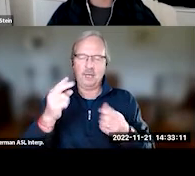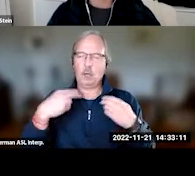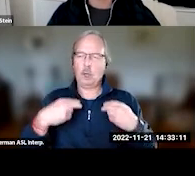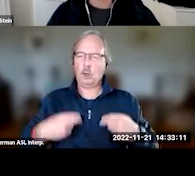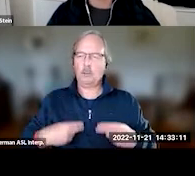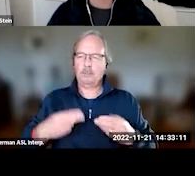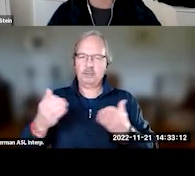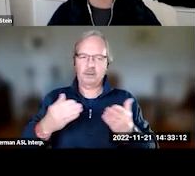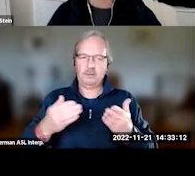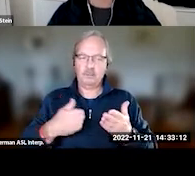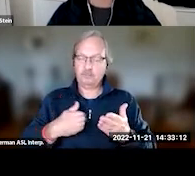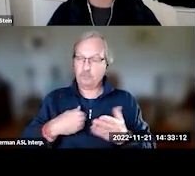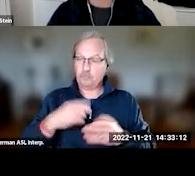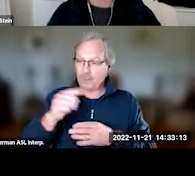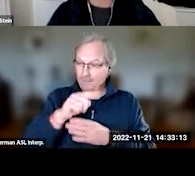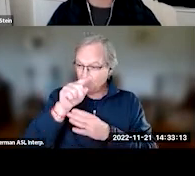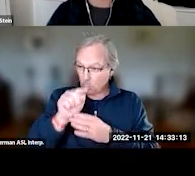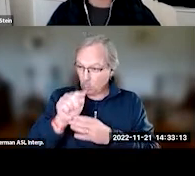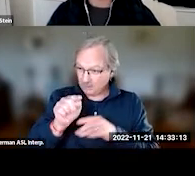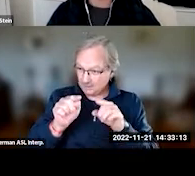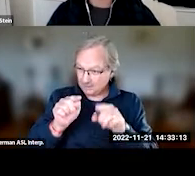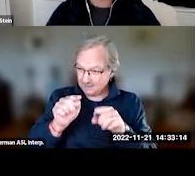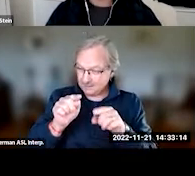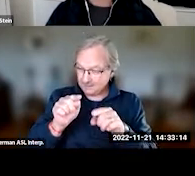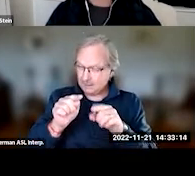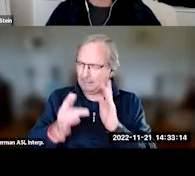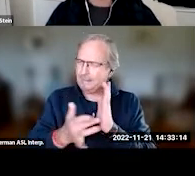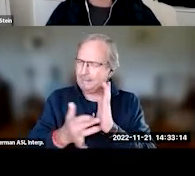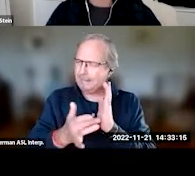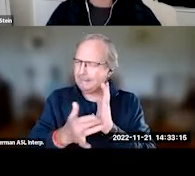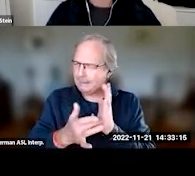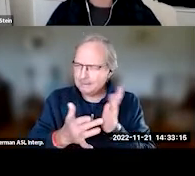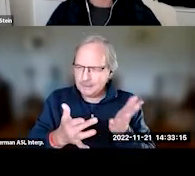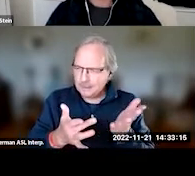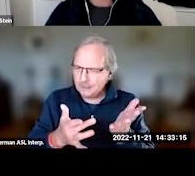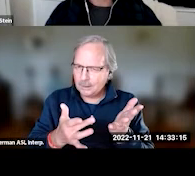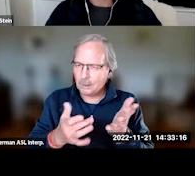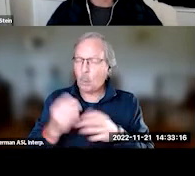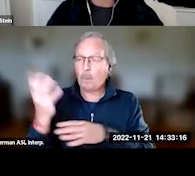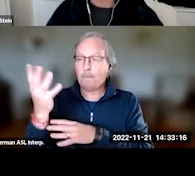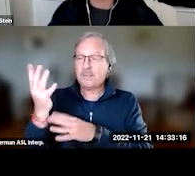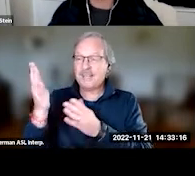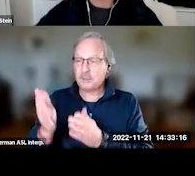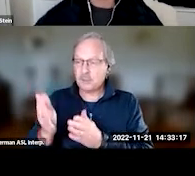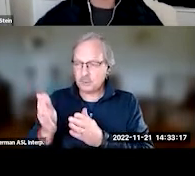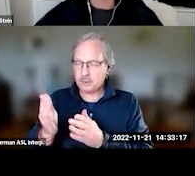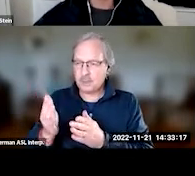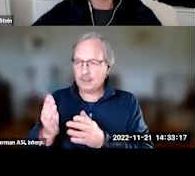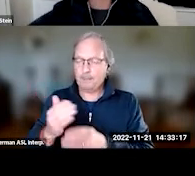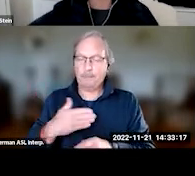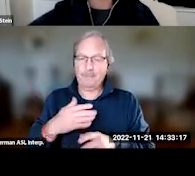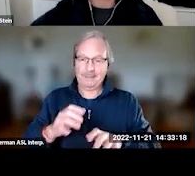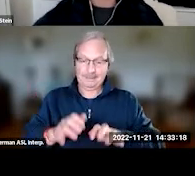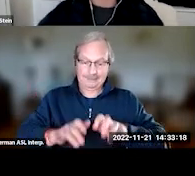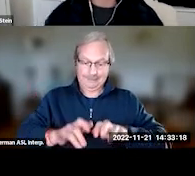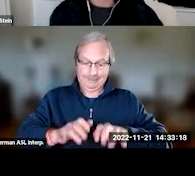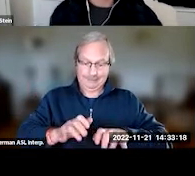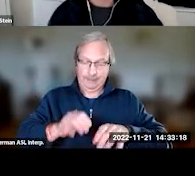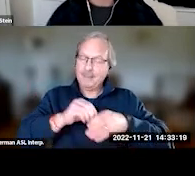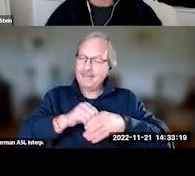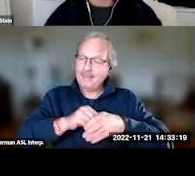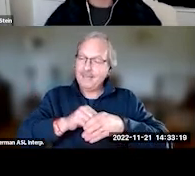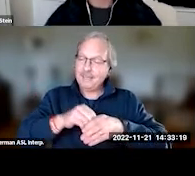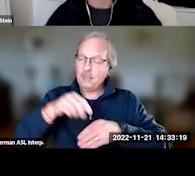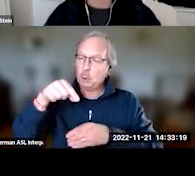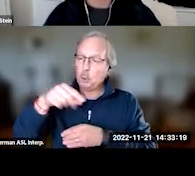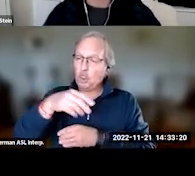If you have any questions in regards to the technology or for our presenters, please type them in the